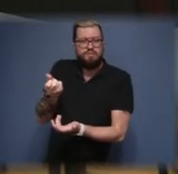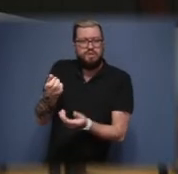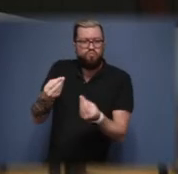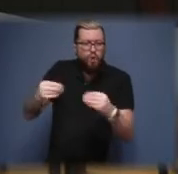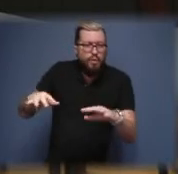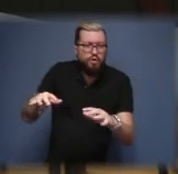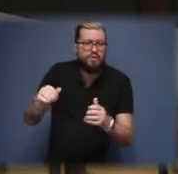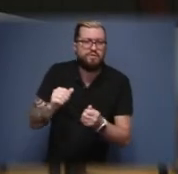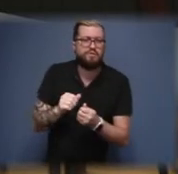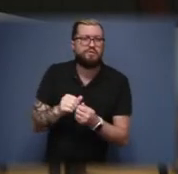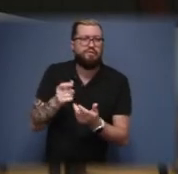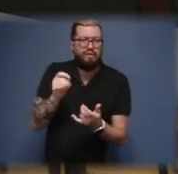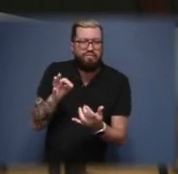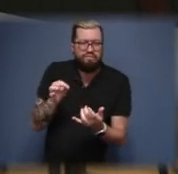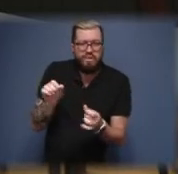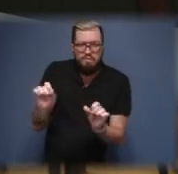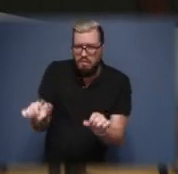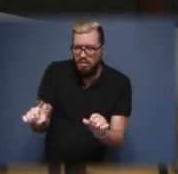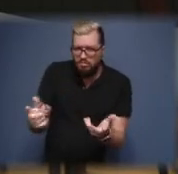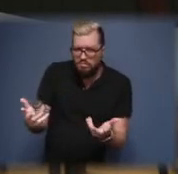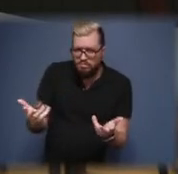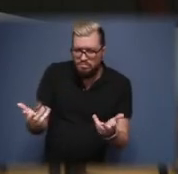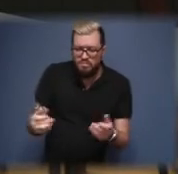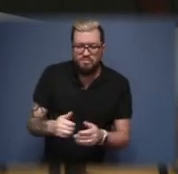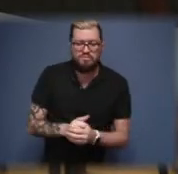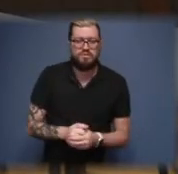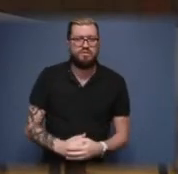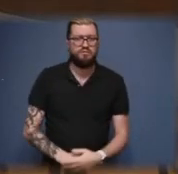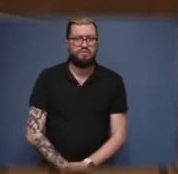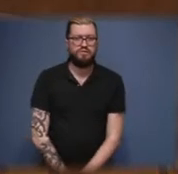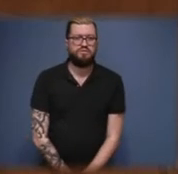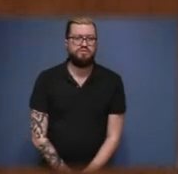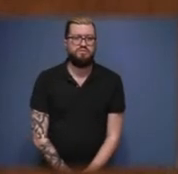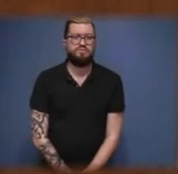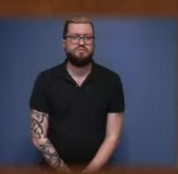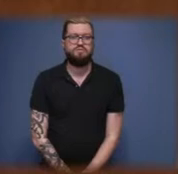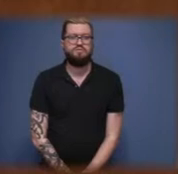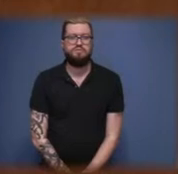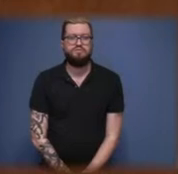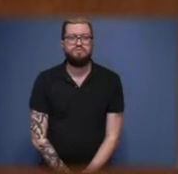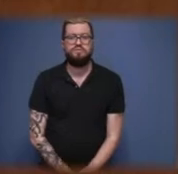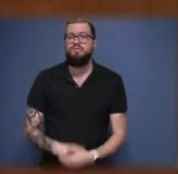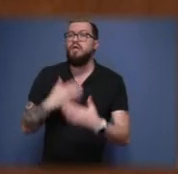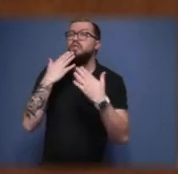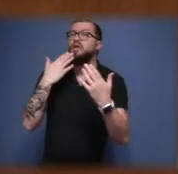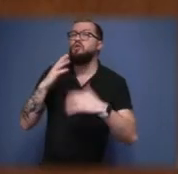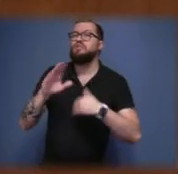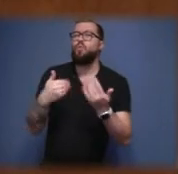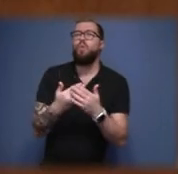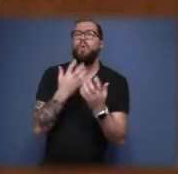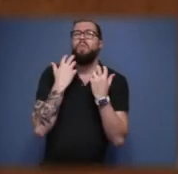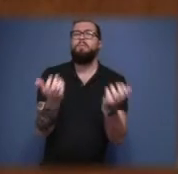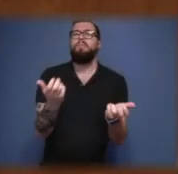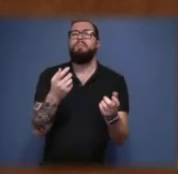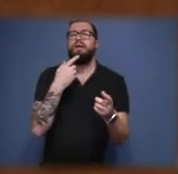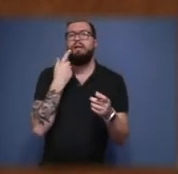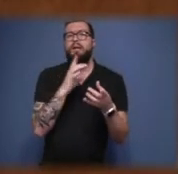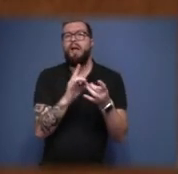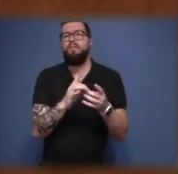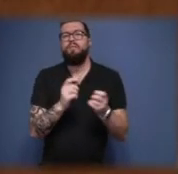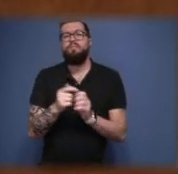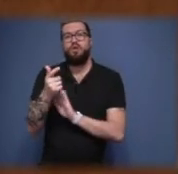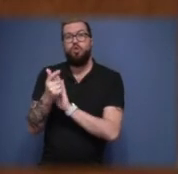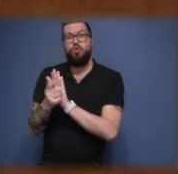property, if at all. Thank you. Thank you. That's all the public comment. I'm going to ask our solicitor to answer